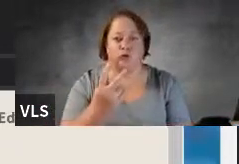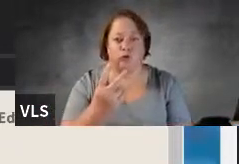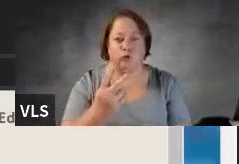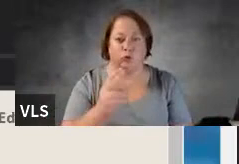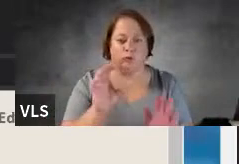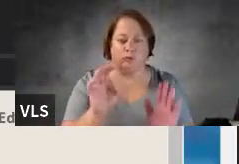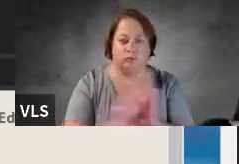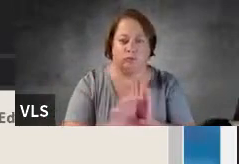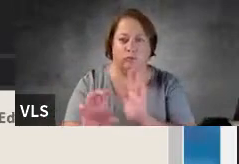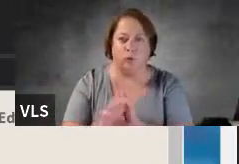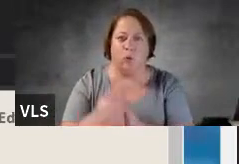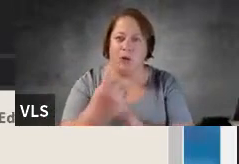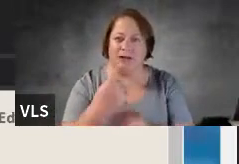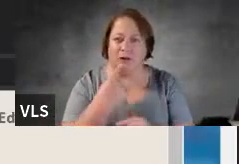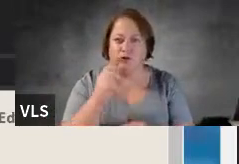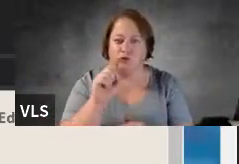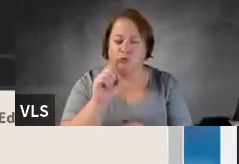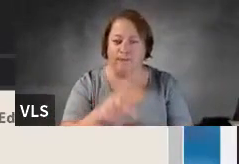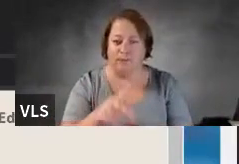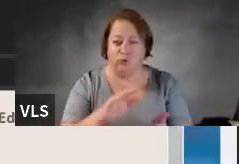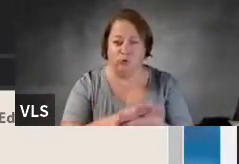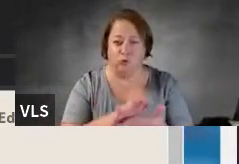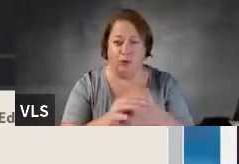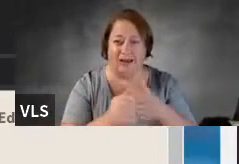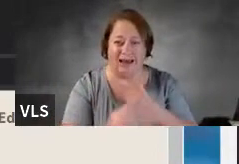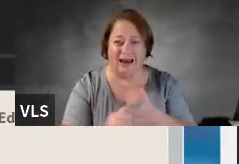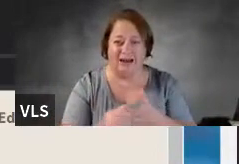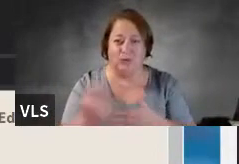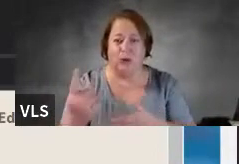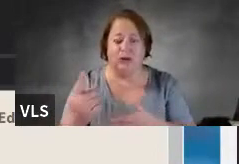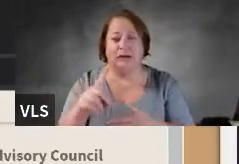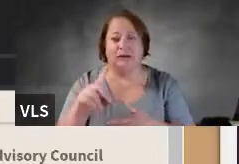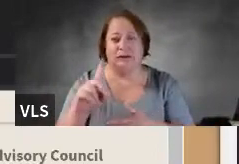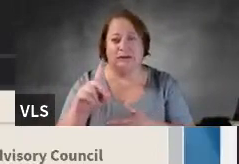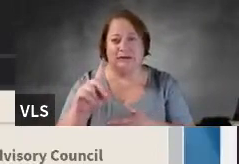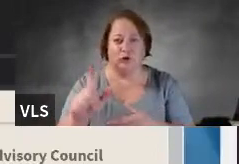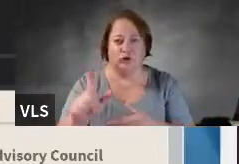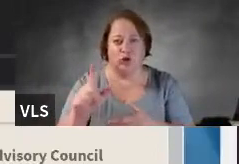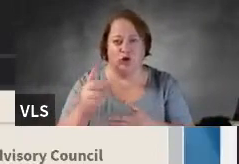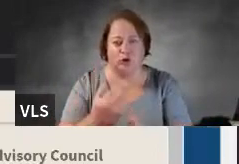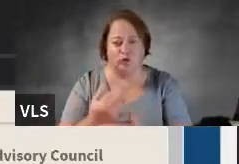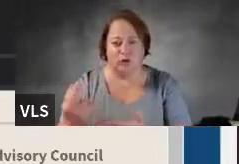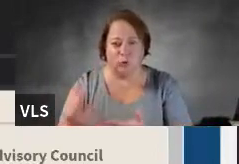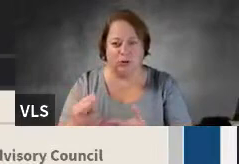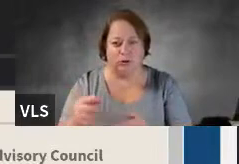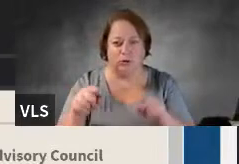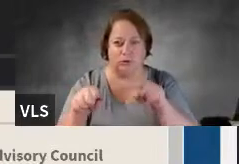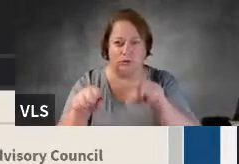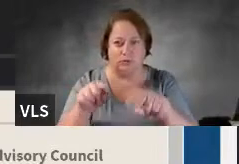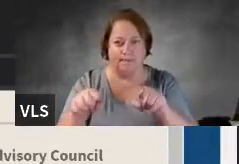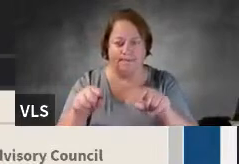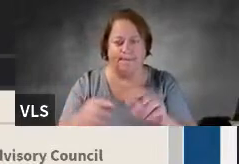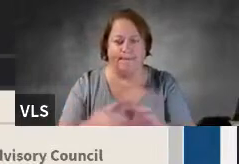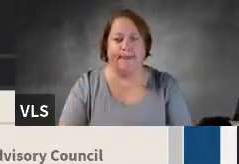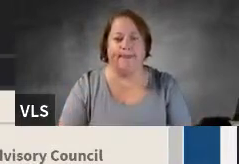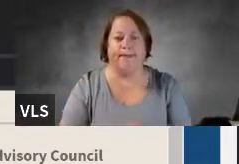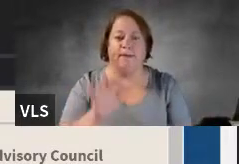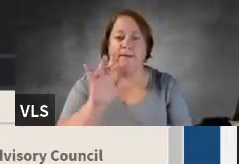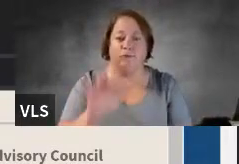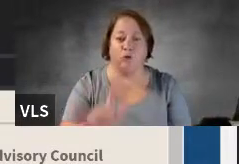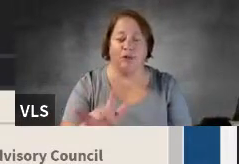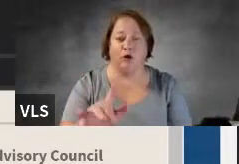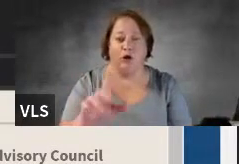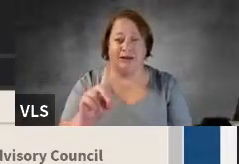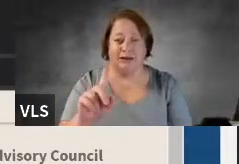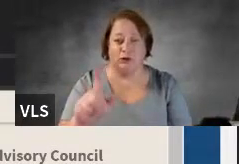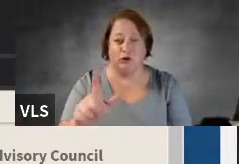One says return to school guidance, and one says distance learning resources, which is right next to that. If you click on distance